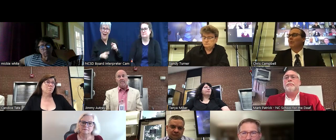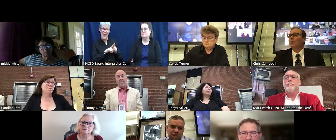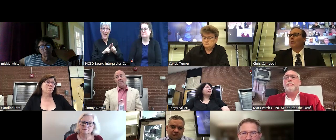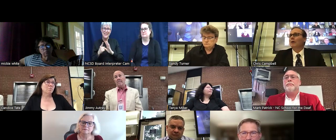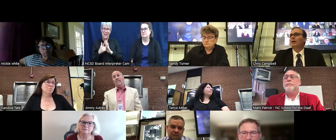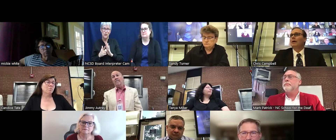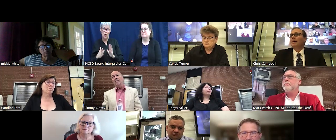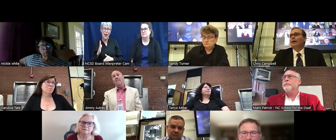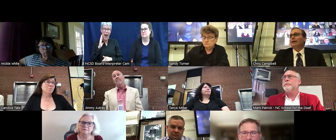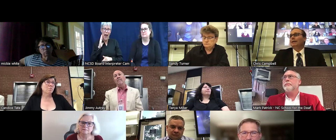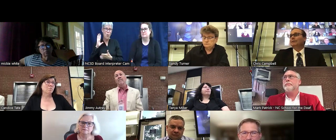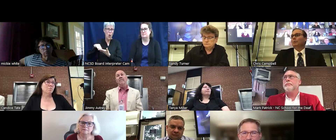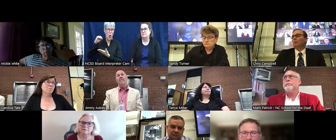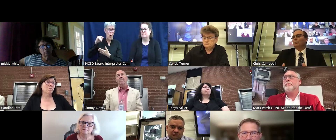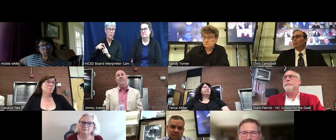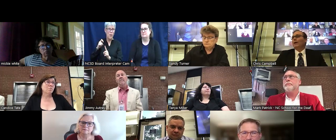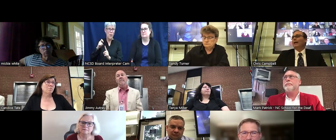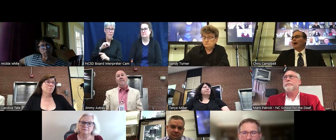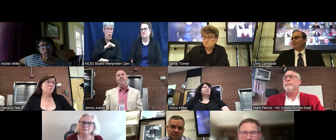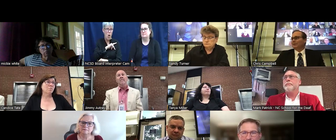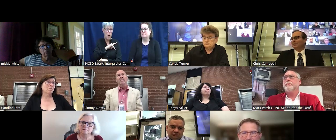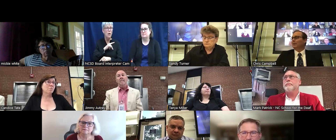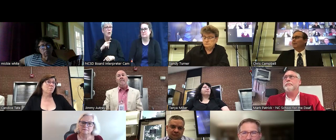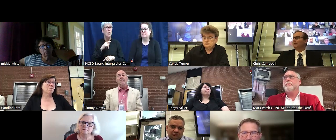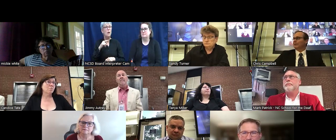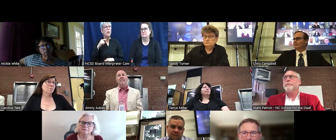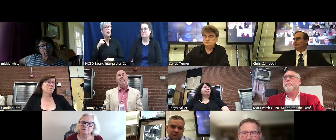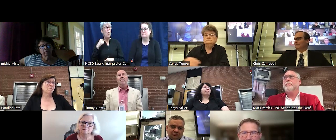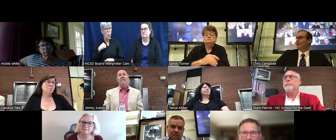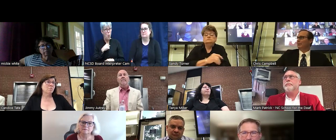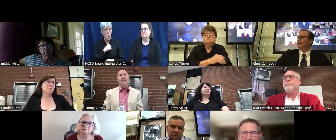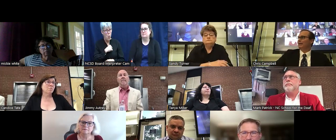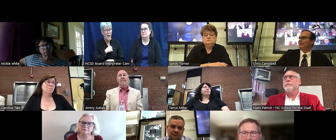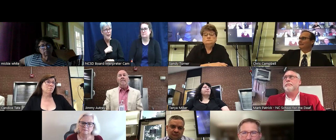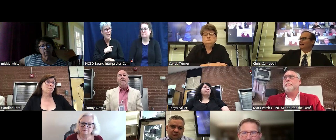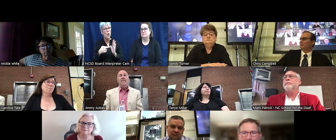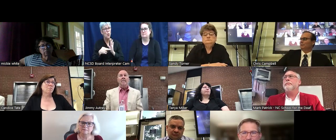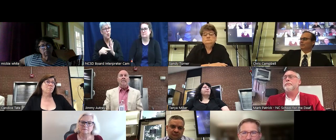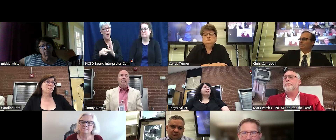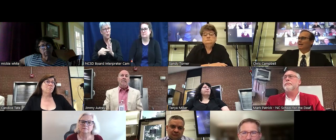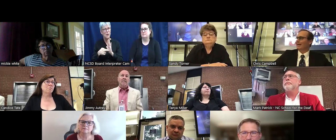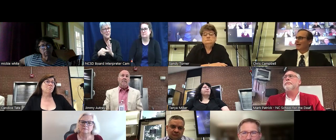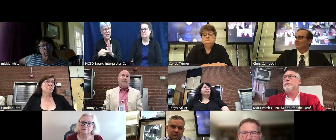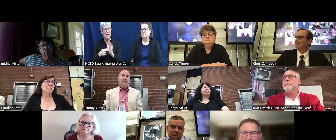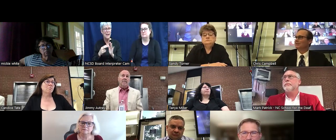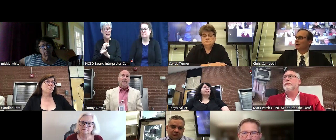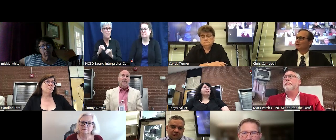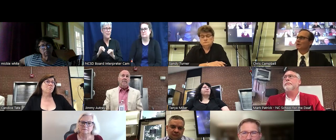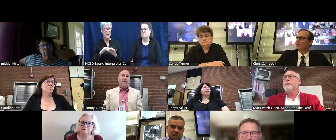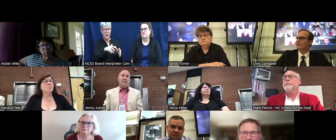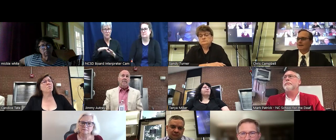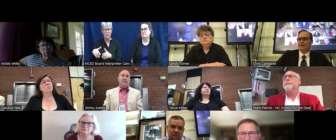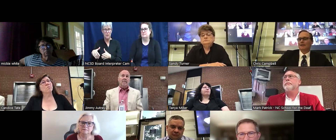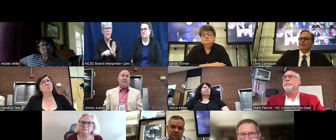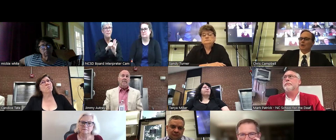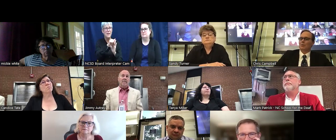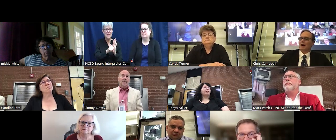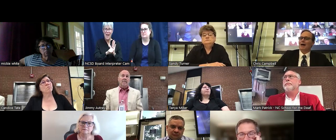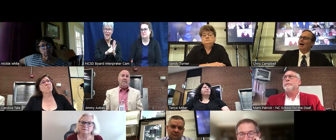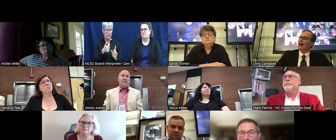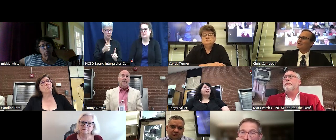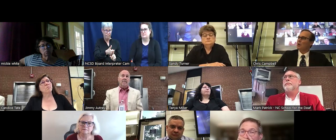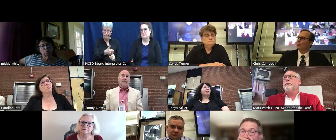from Mark, is we obviously represent independent entities. The state has its own attorneys.